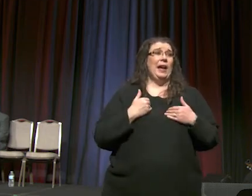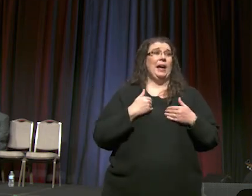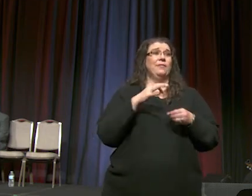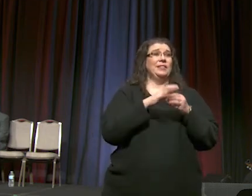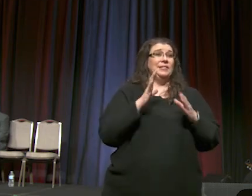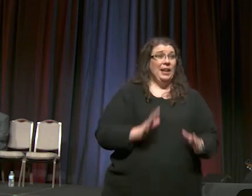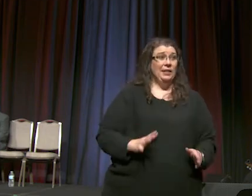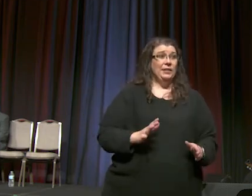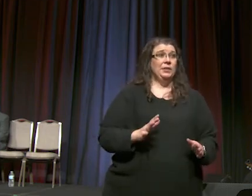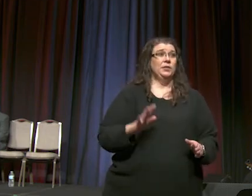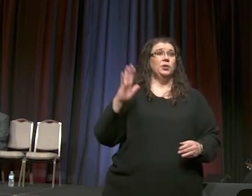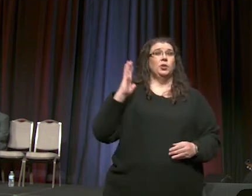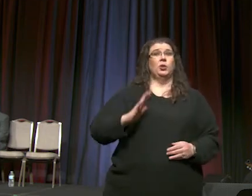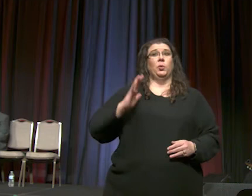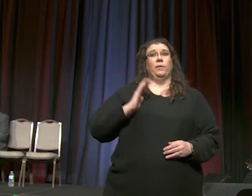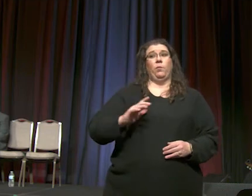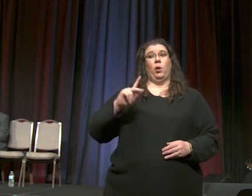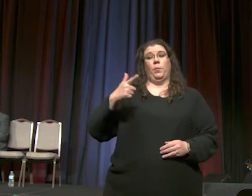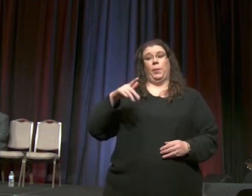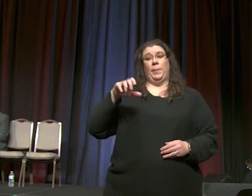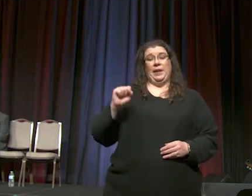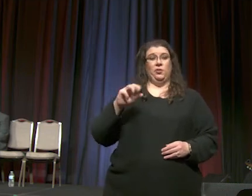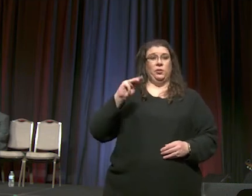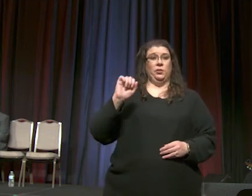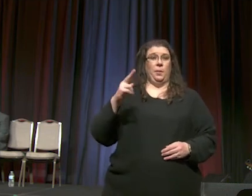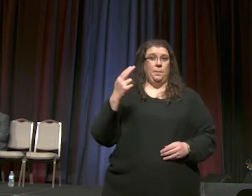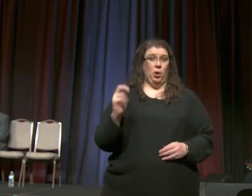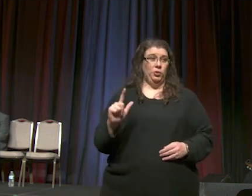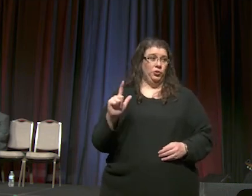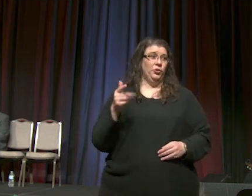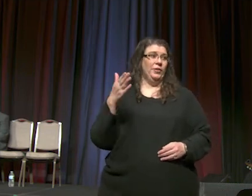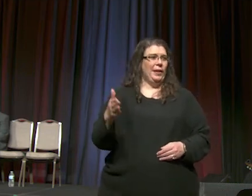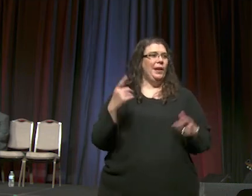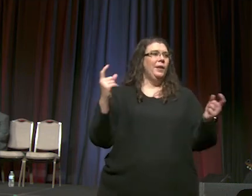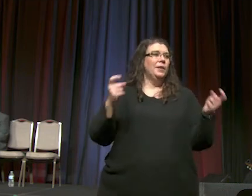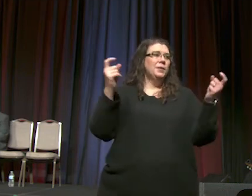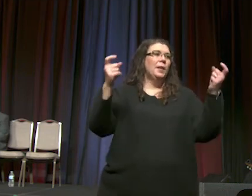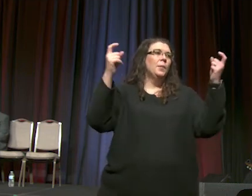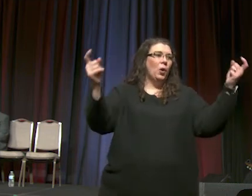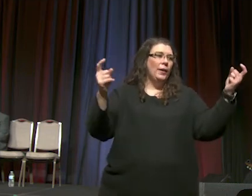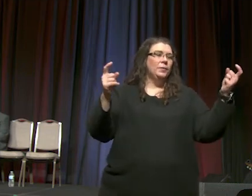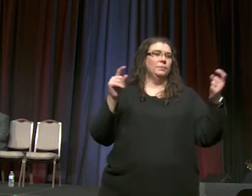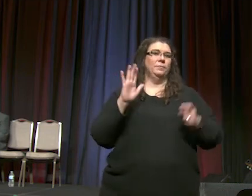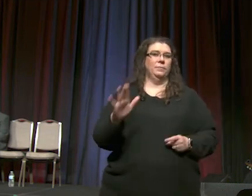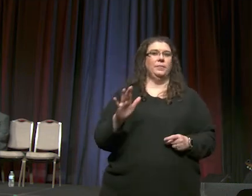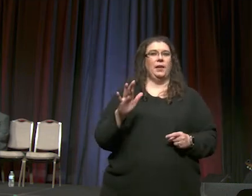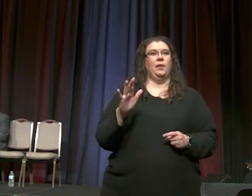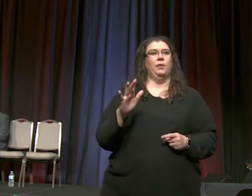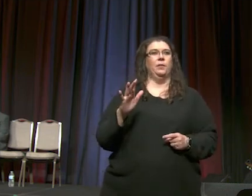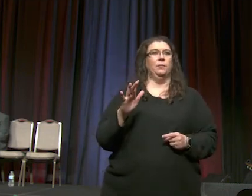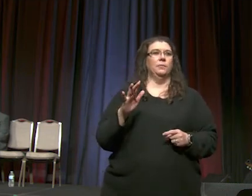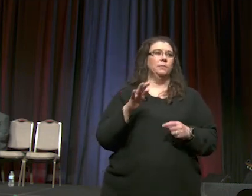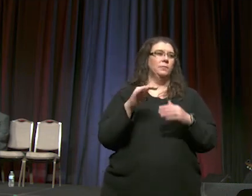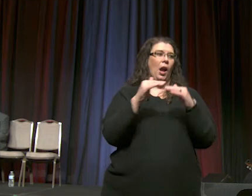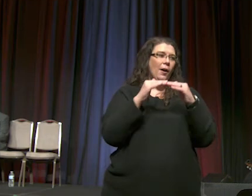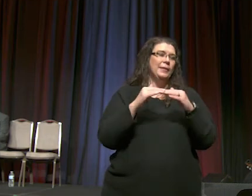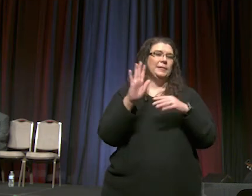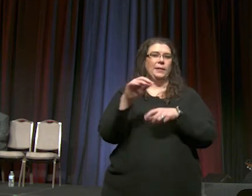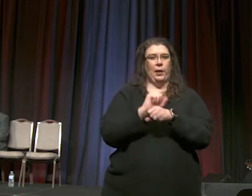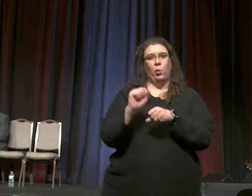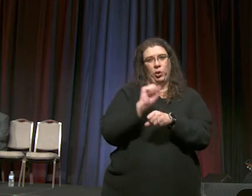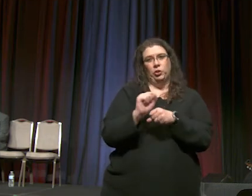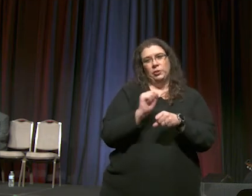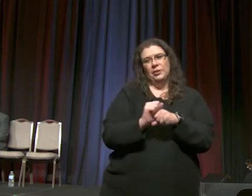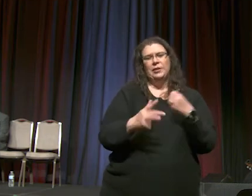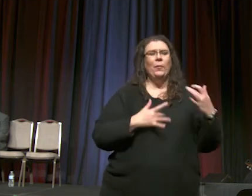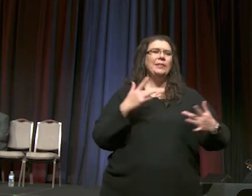who are former pages and marshals able there to celebrate their colleagues and work. So